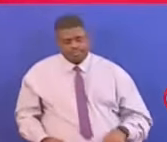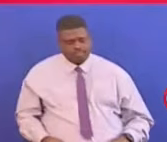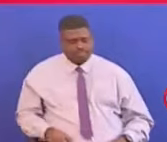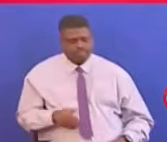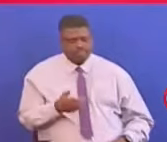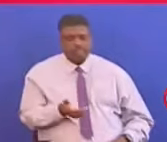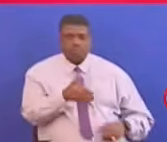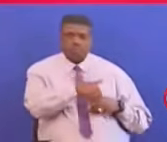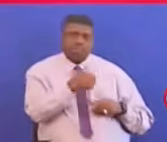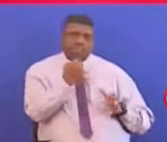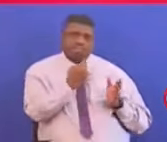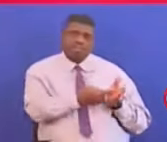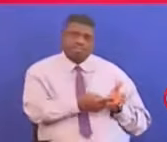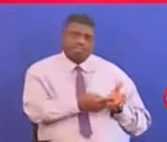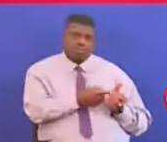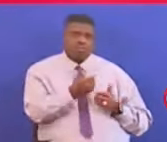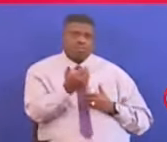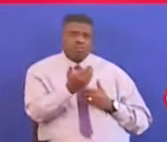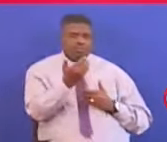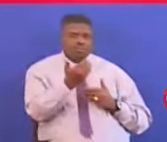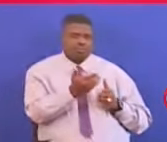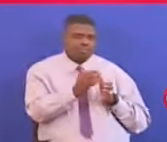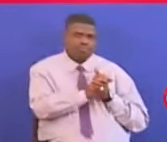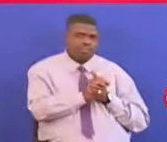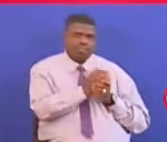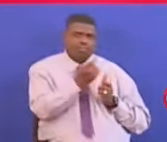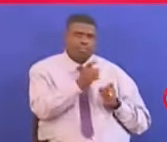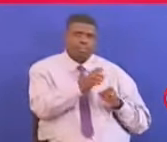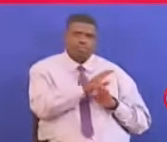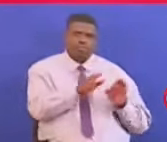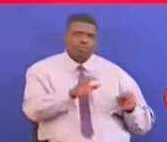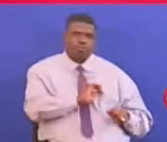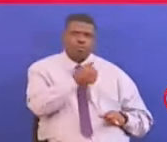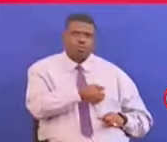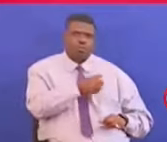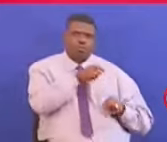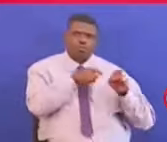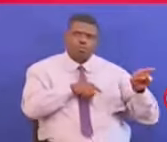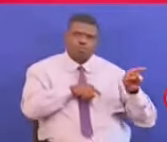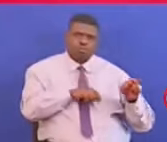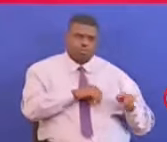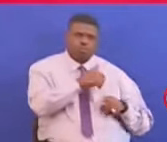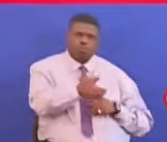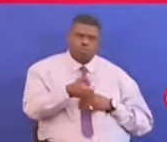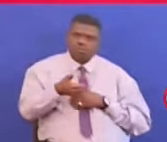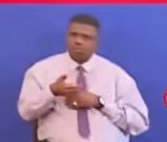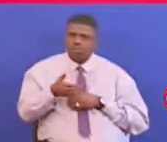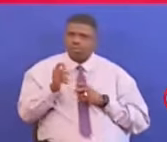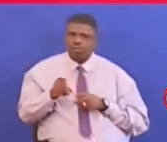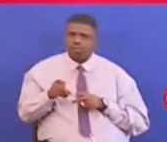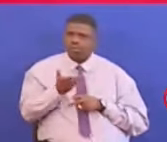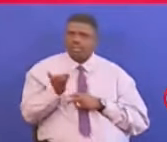example, then if one party or one partner is not ready, we allow them to remain backward while others they